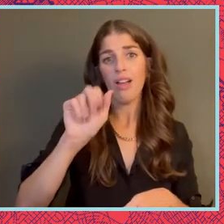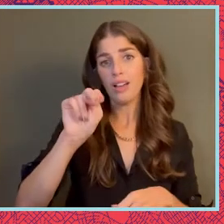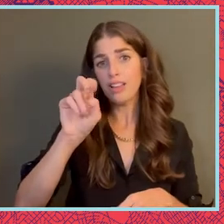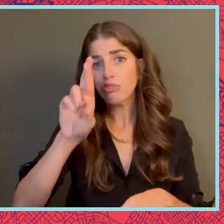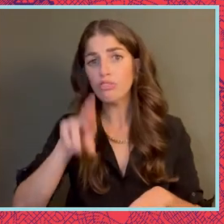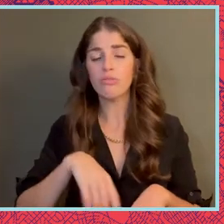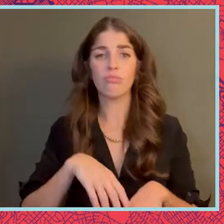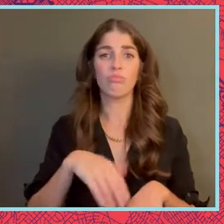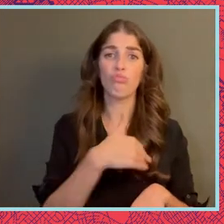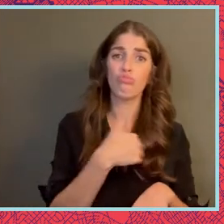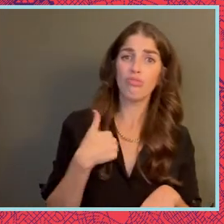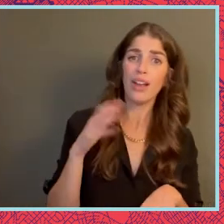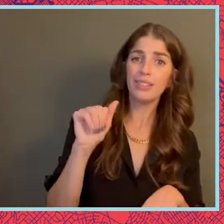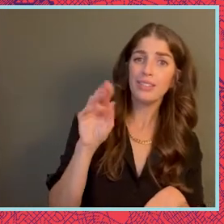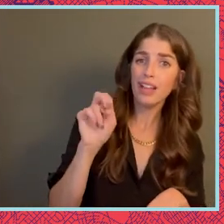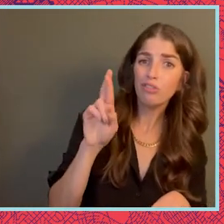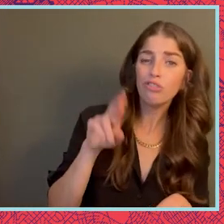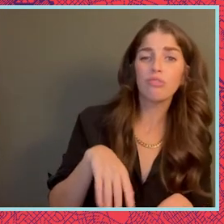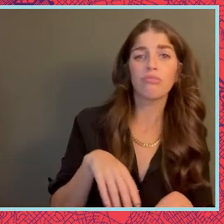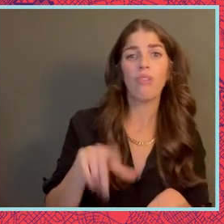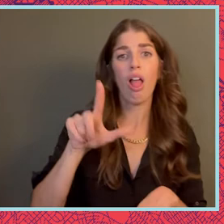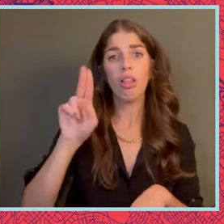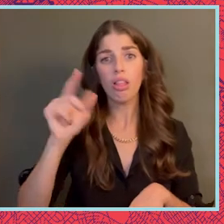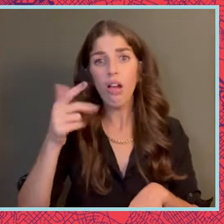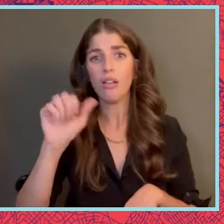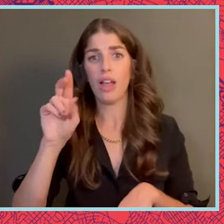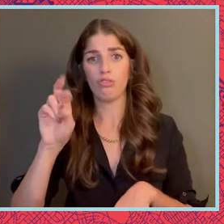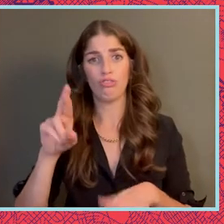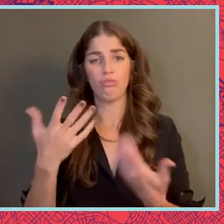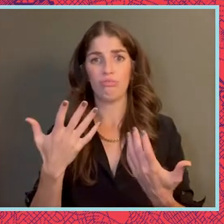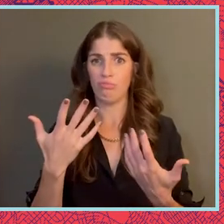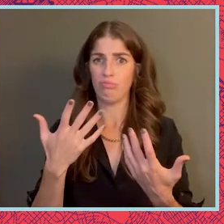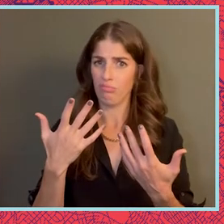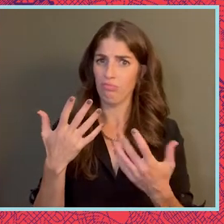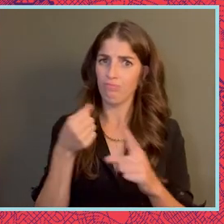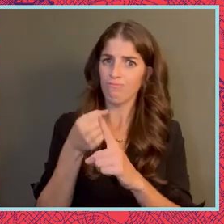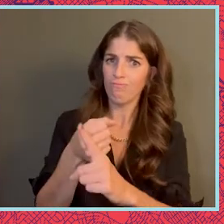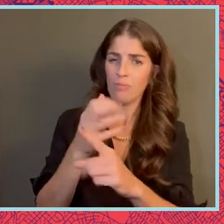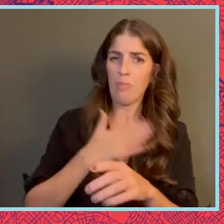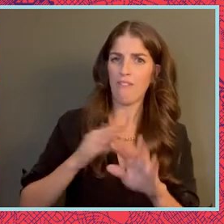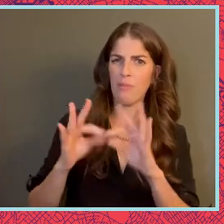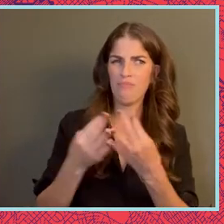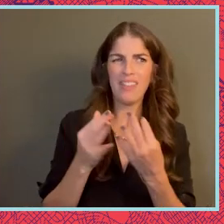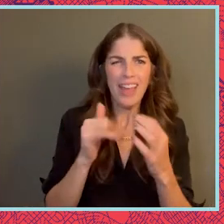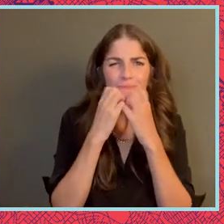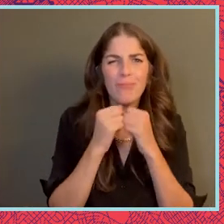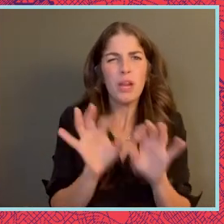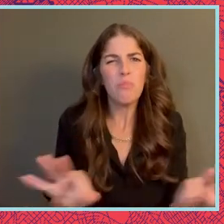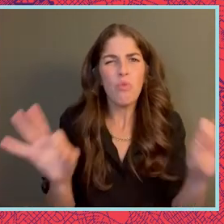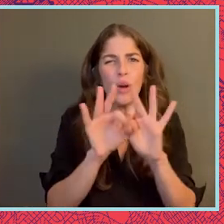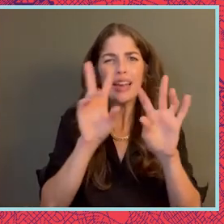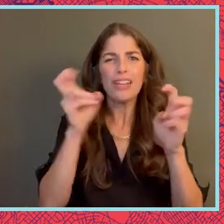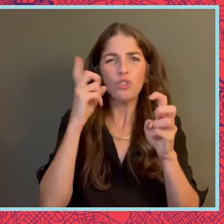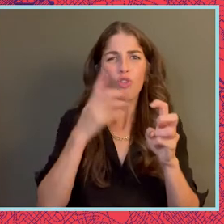that comes from a background that battles cancer, breast cancer and lung cancer often. And that was important for me. That was important